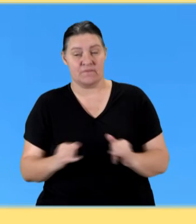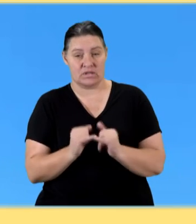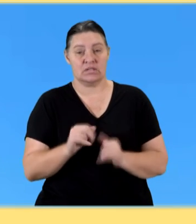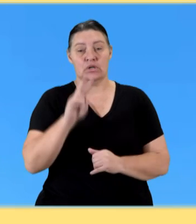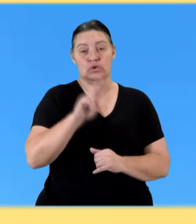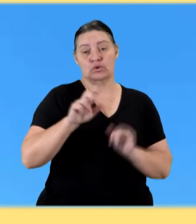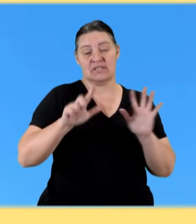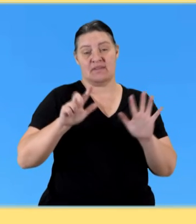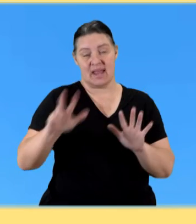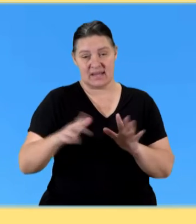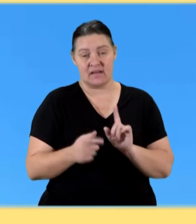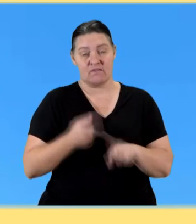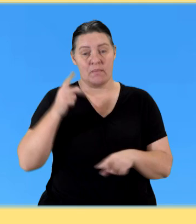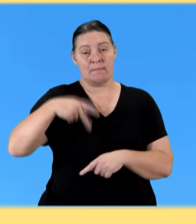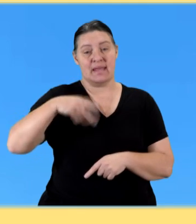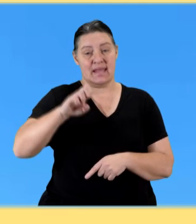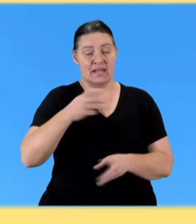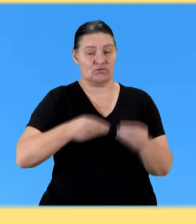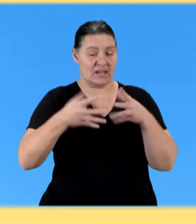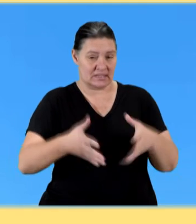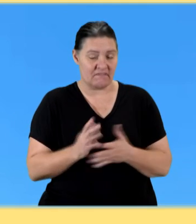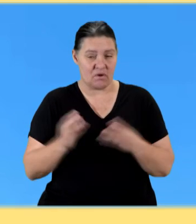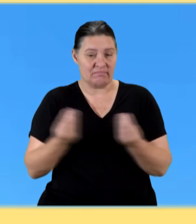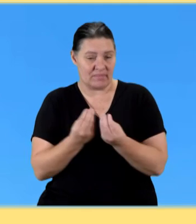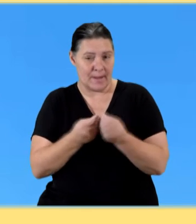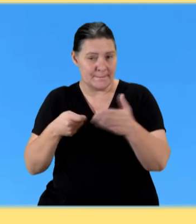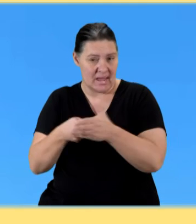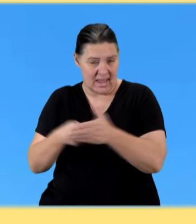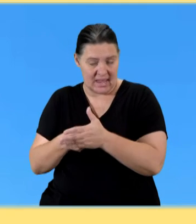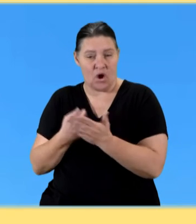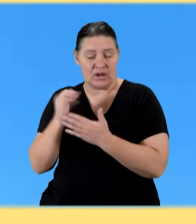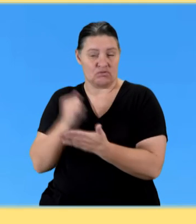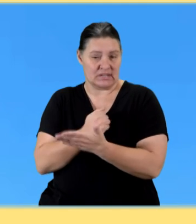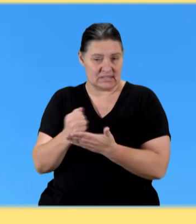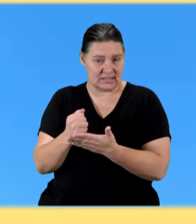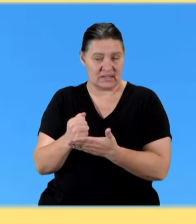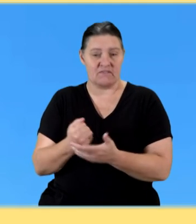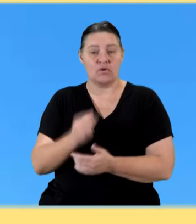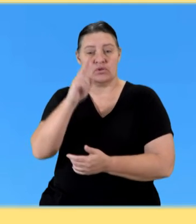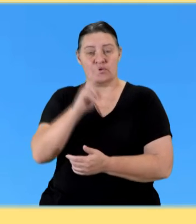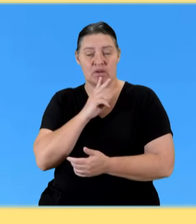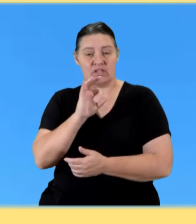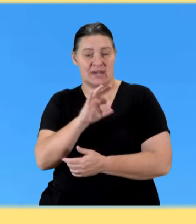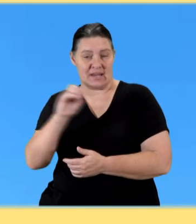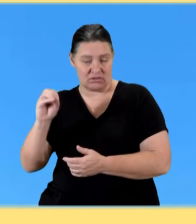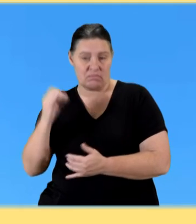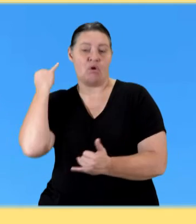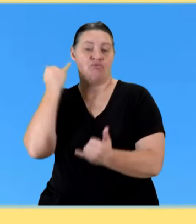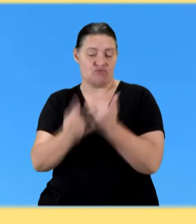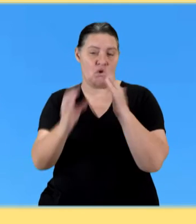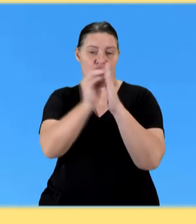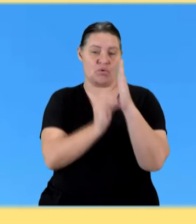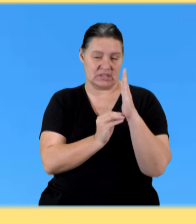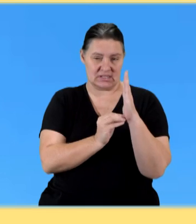invoice 278 from PE Traders for merchandise purchased on credit for 2,300 was